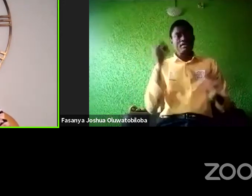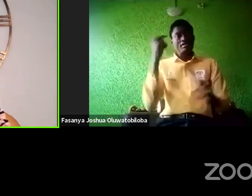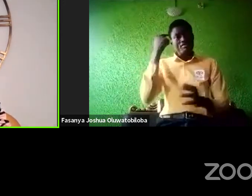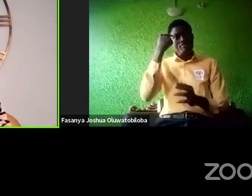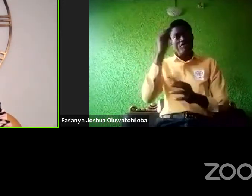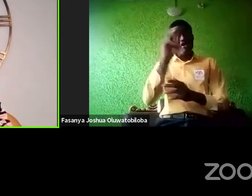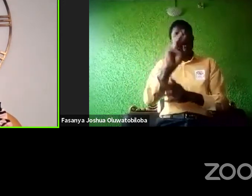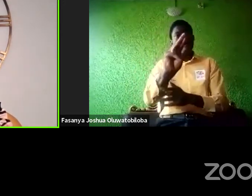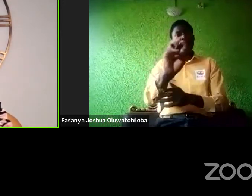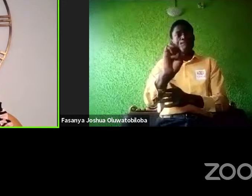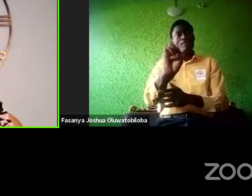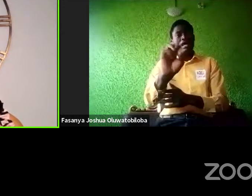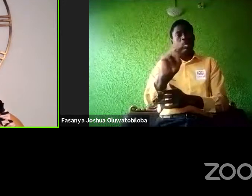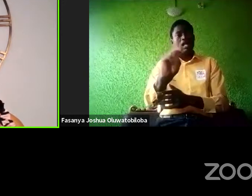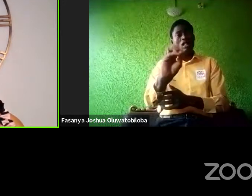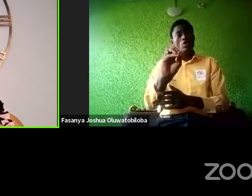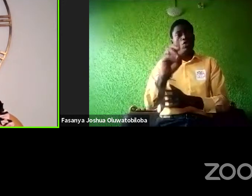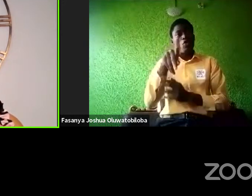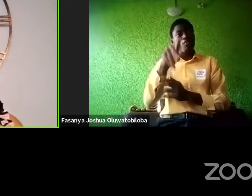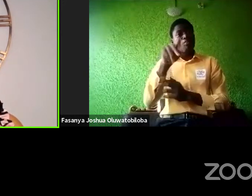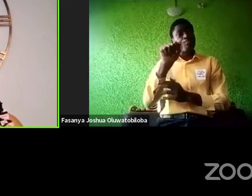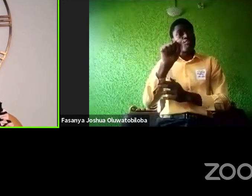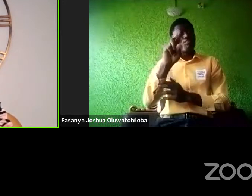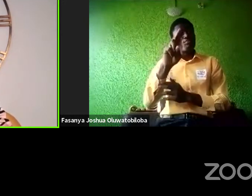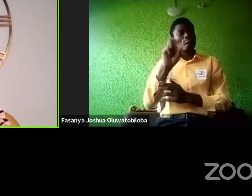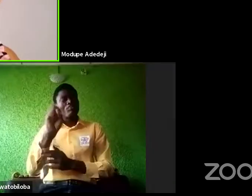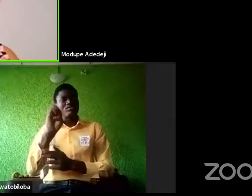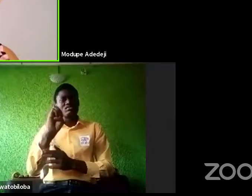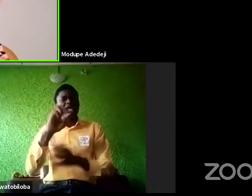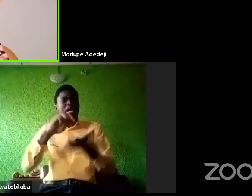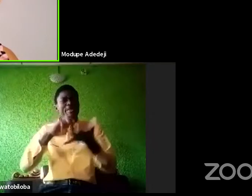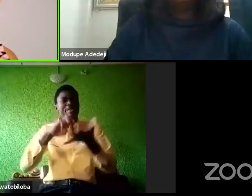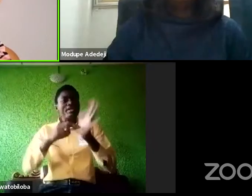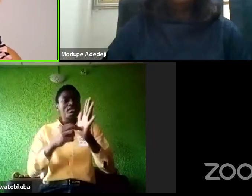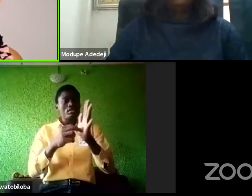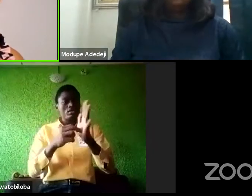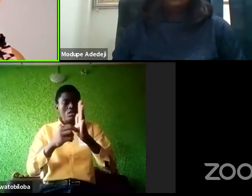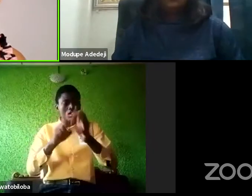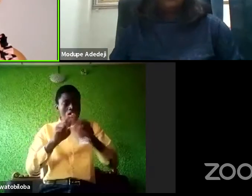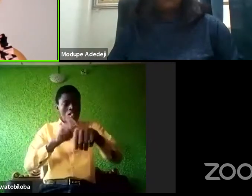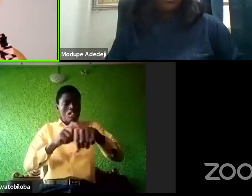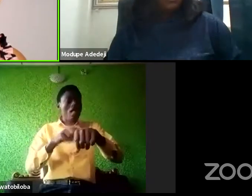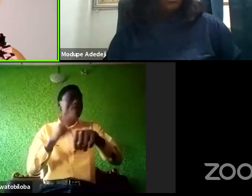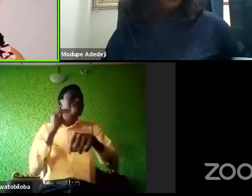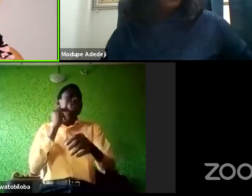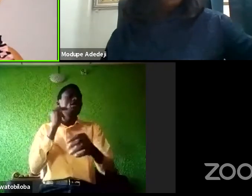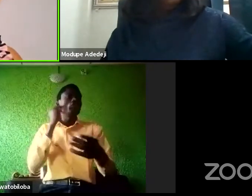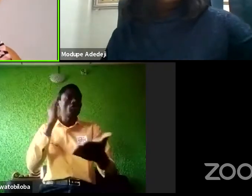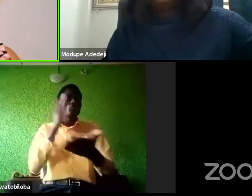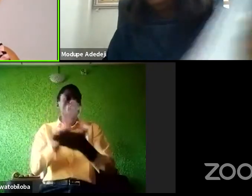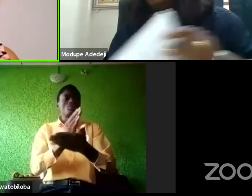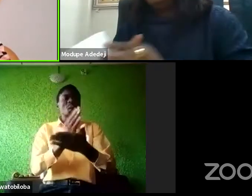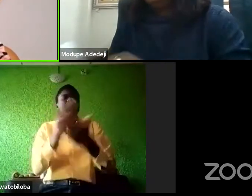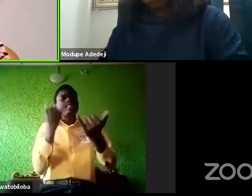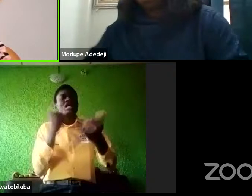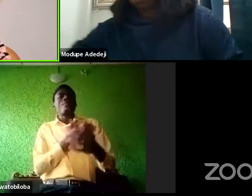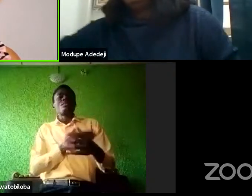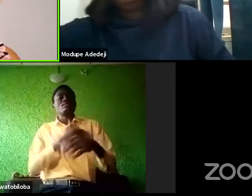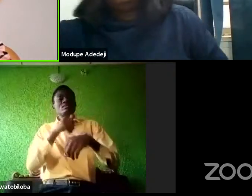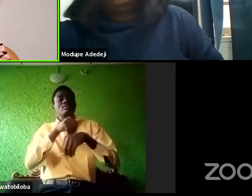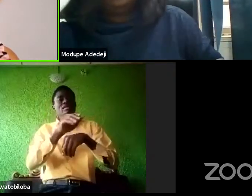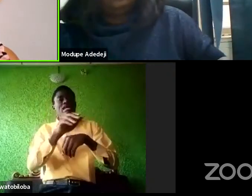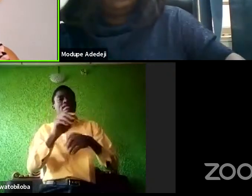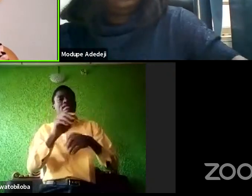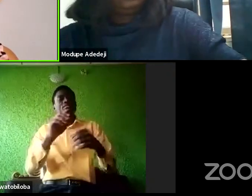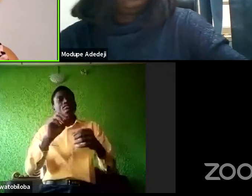I want you to send the link to friends and family, especially people in their 40s, so that they can also be a part of